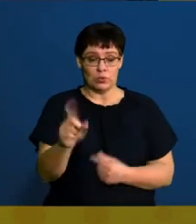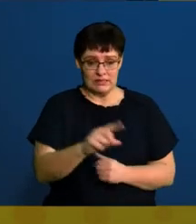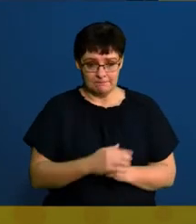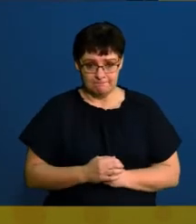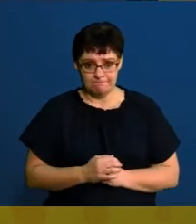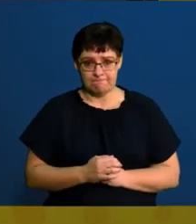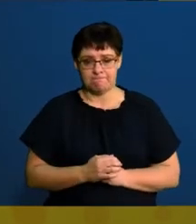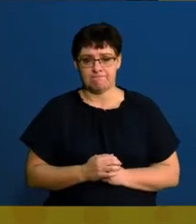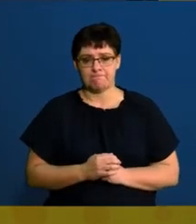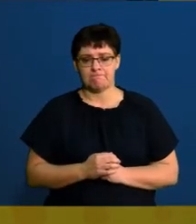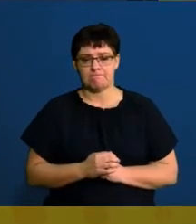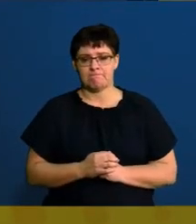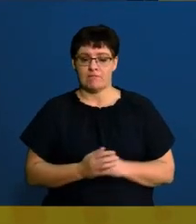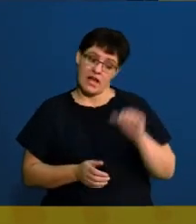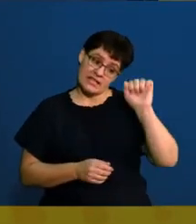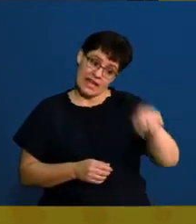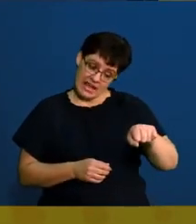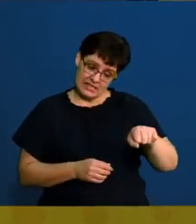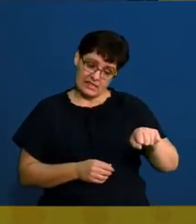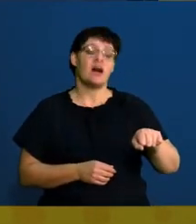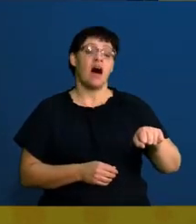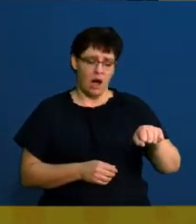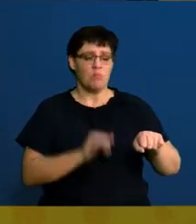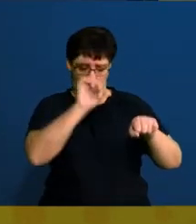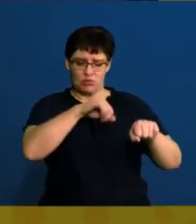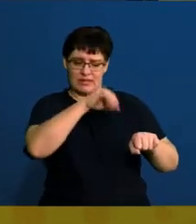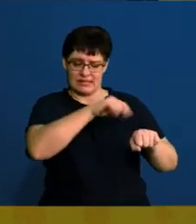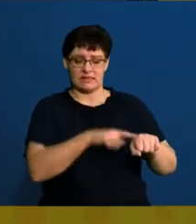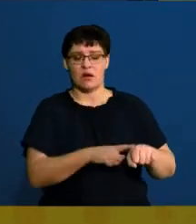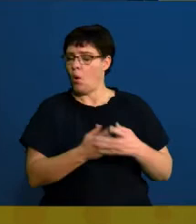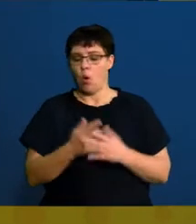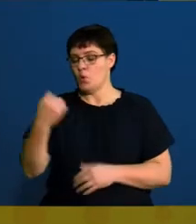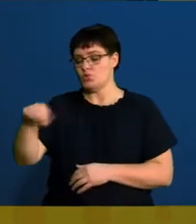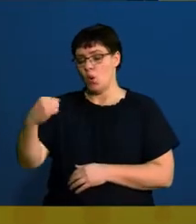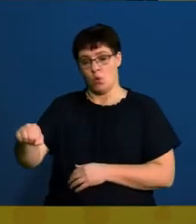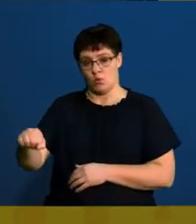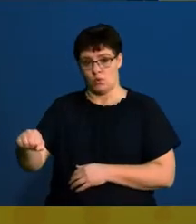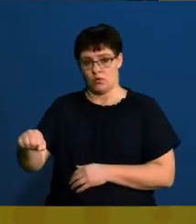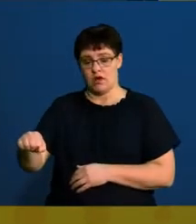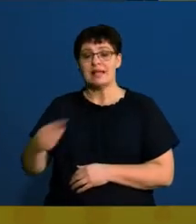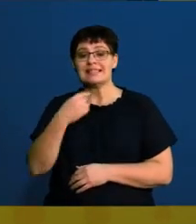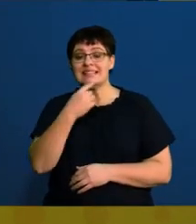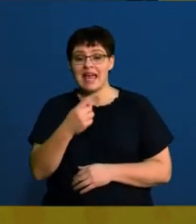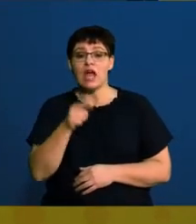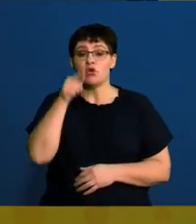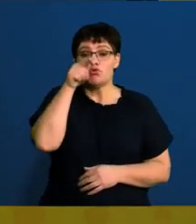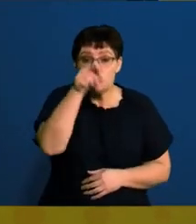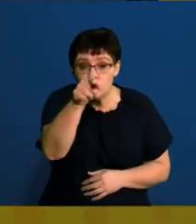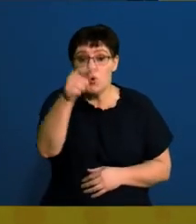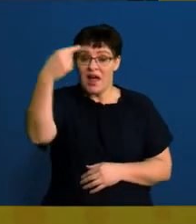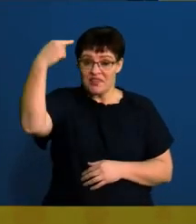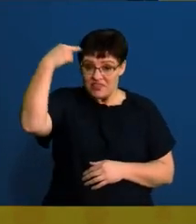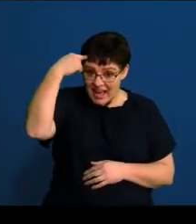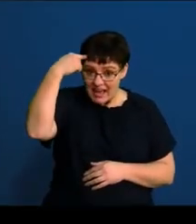at, yes, we agree, or no, we don't agree. Remember, it's asking you very clearly, do you think the